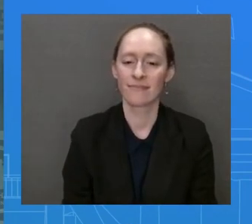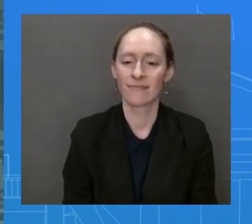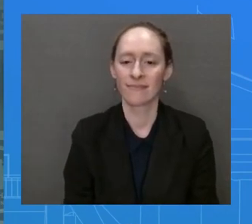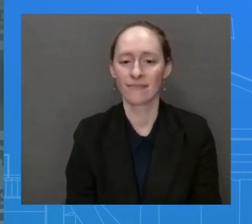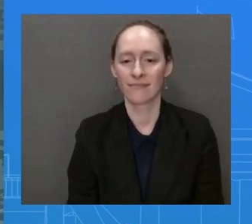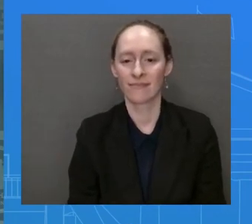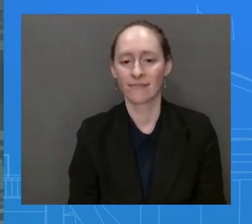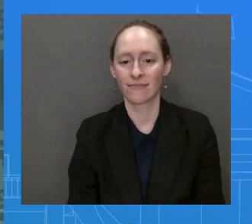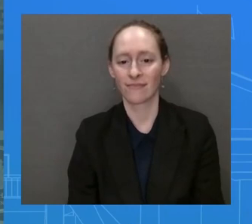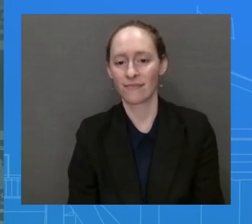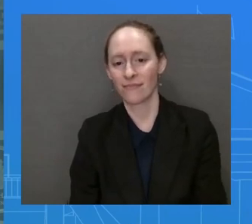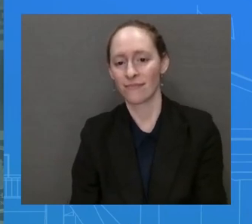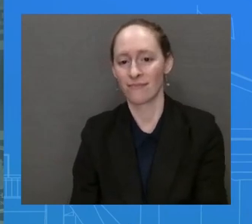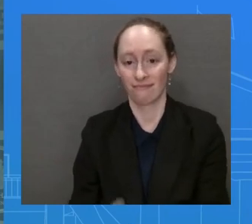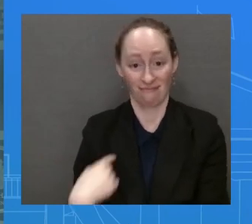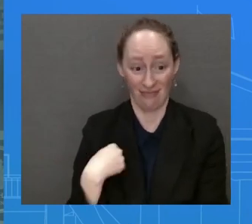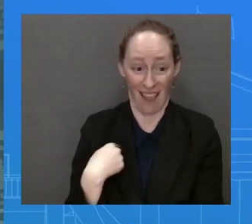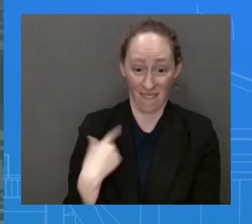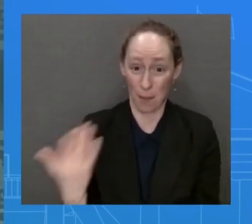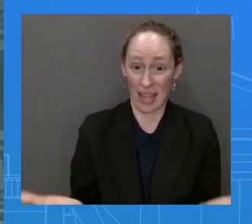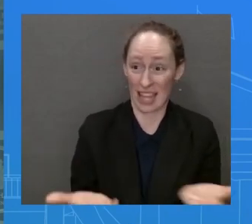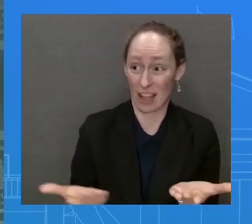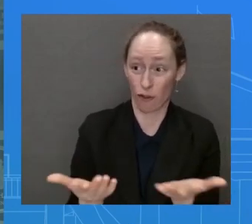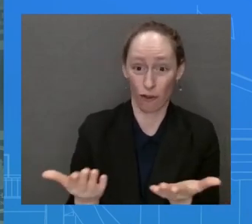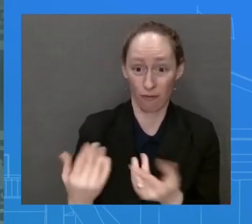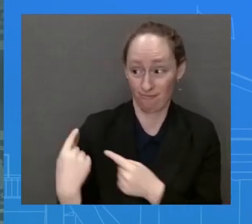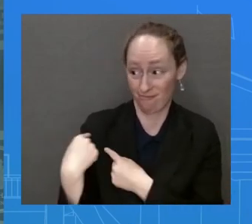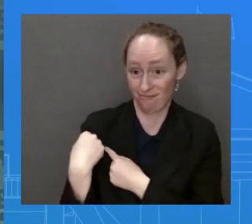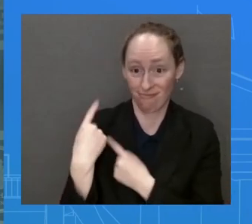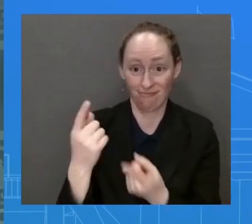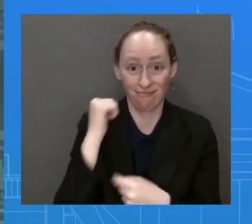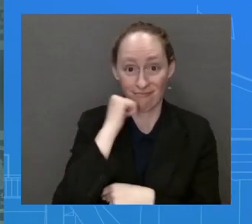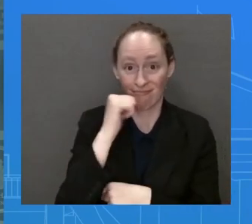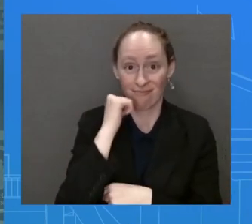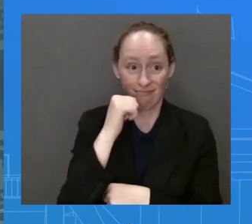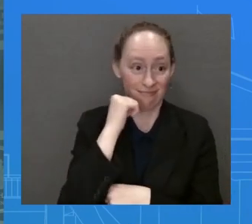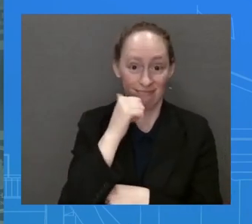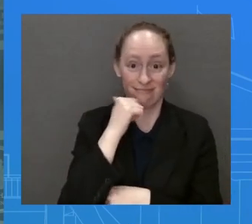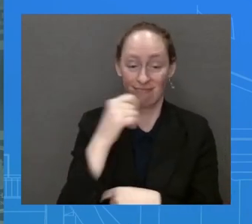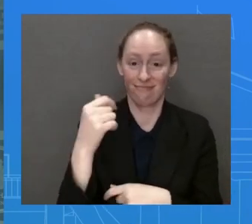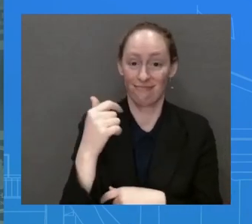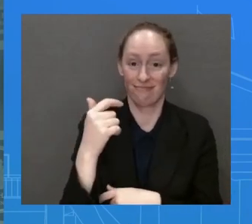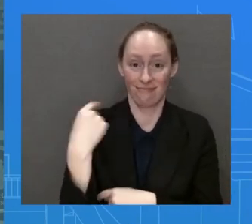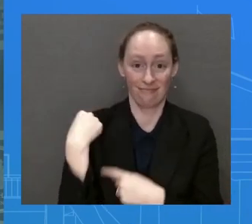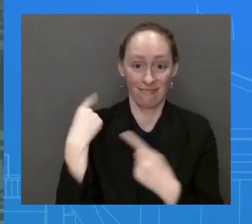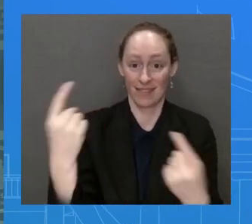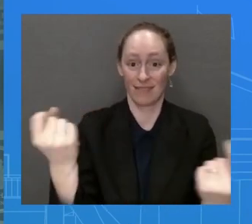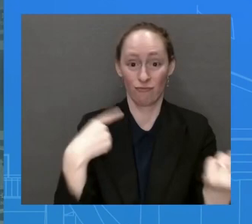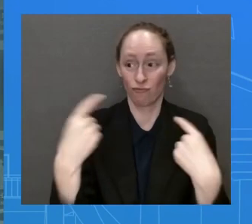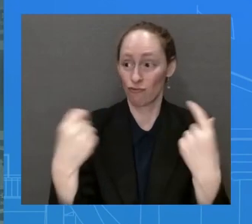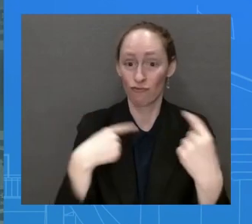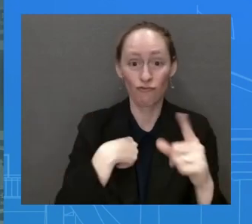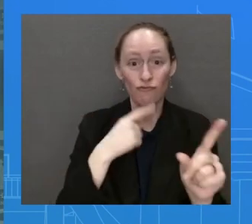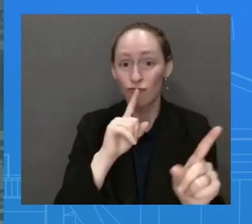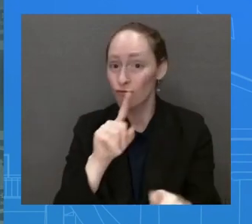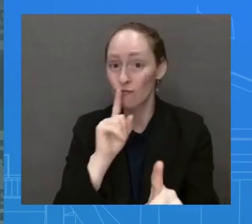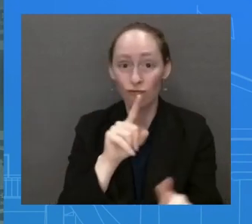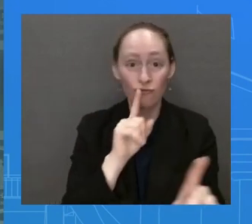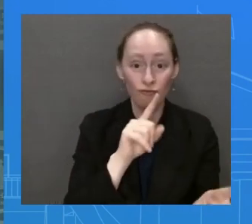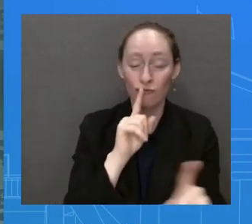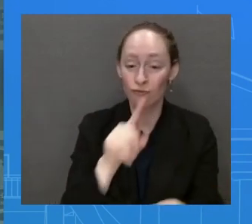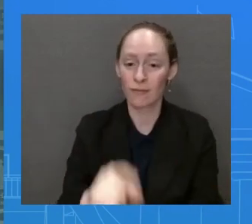today, taking your questions on this. The White House Counsel has put out a very extensive